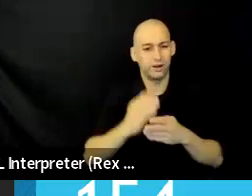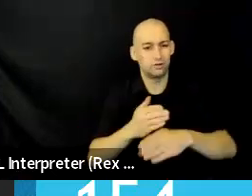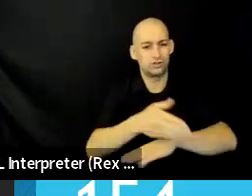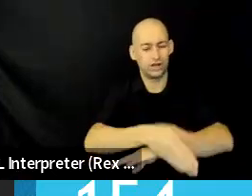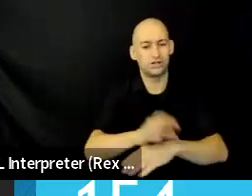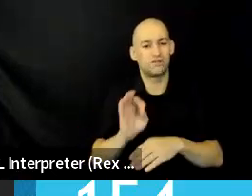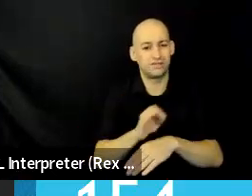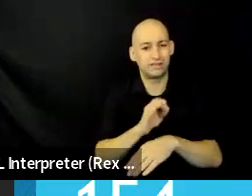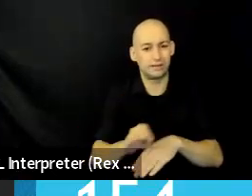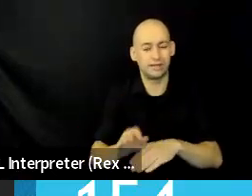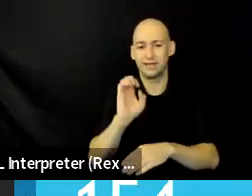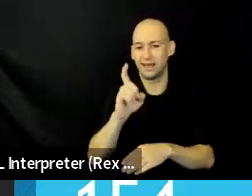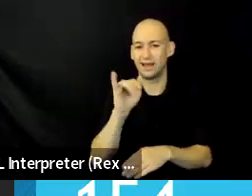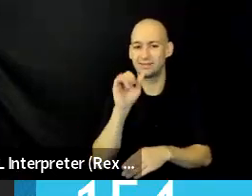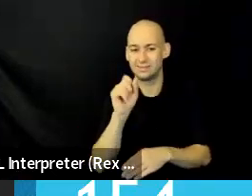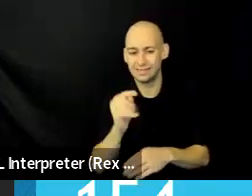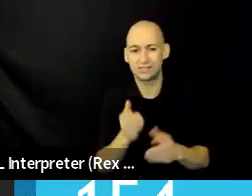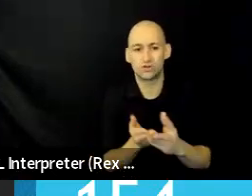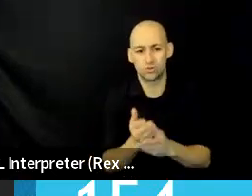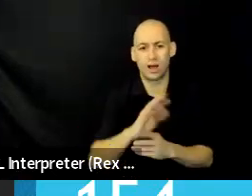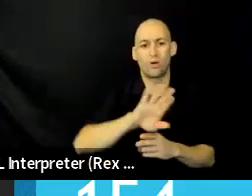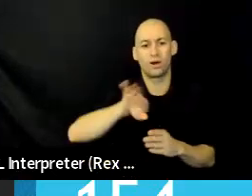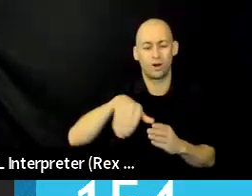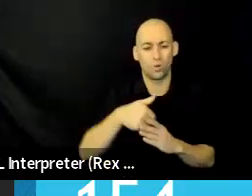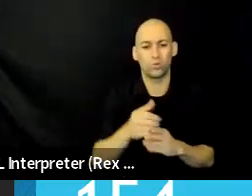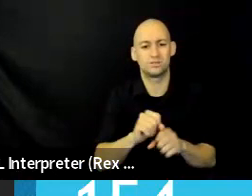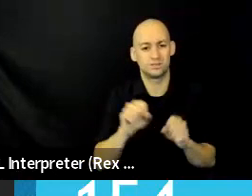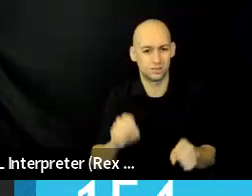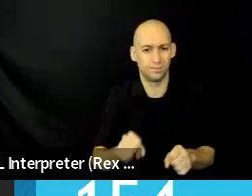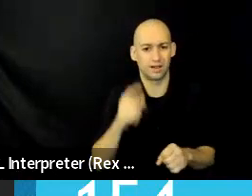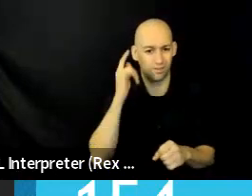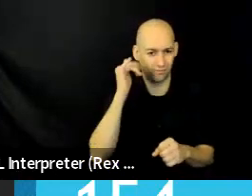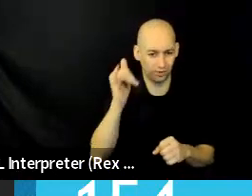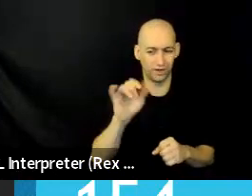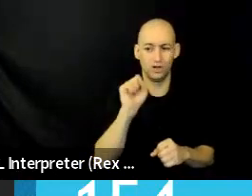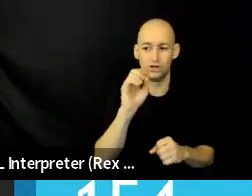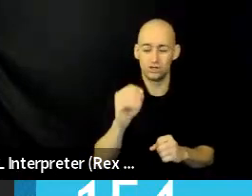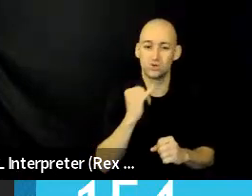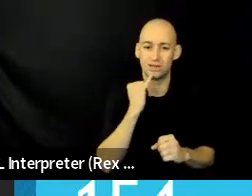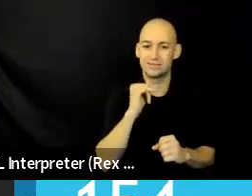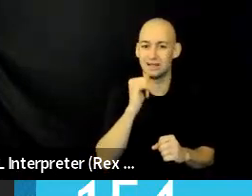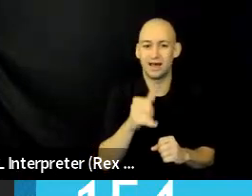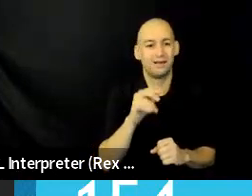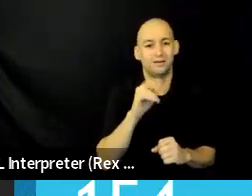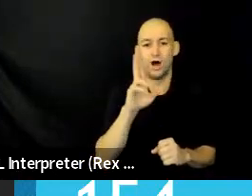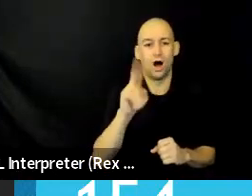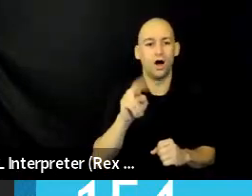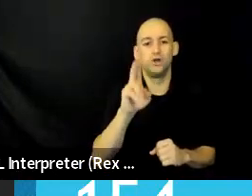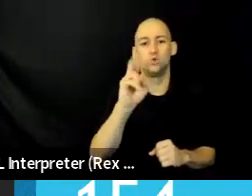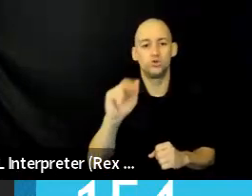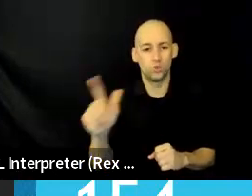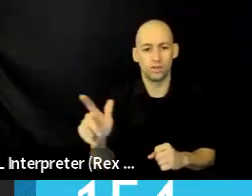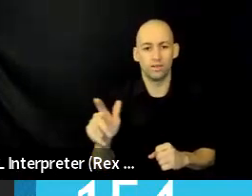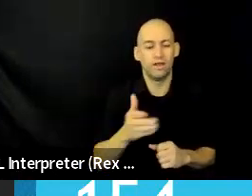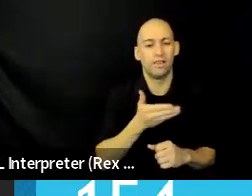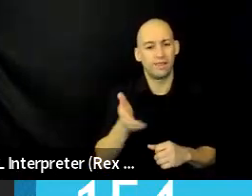that exists throughout our system in California. So it is not unusual. Things like this